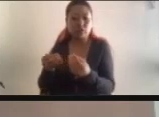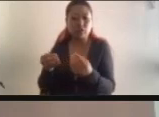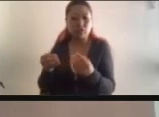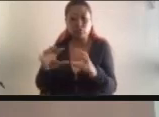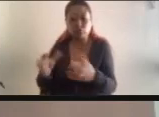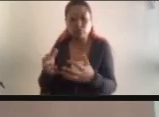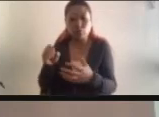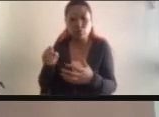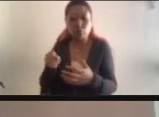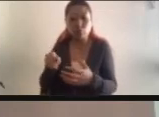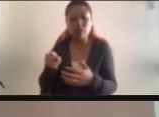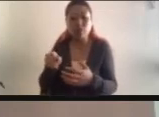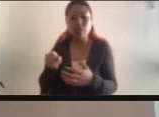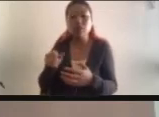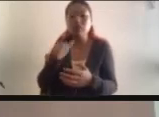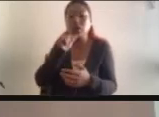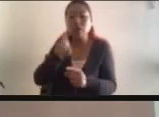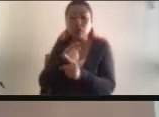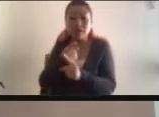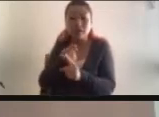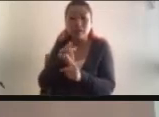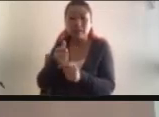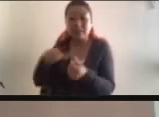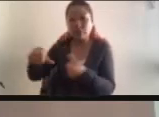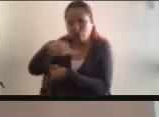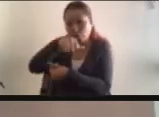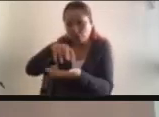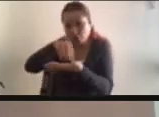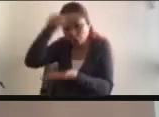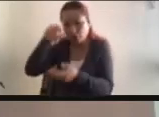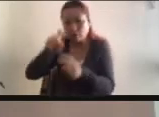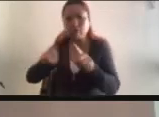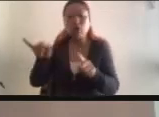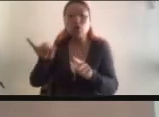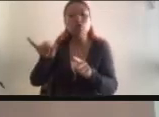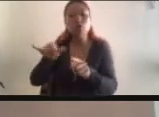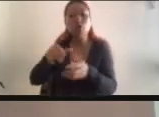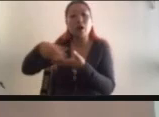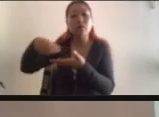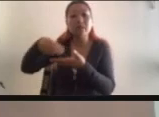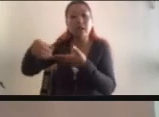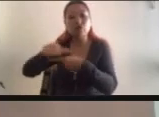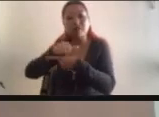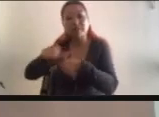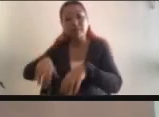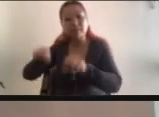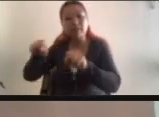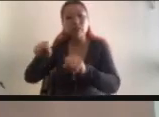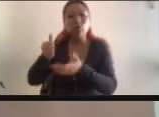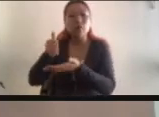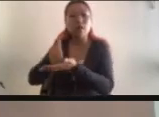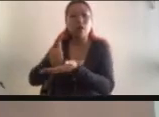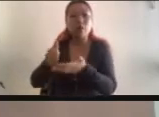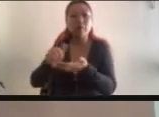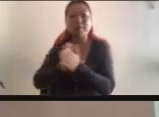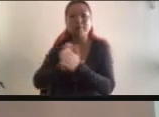just from each other, but also outside training to help them to be better